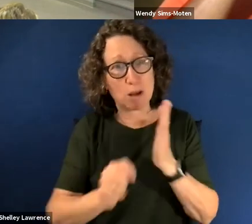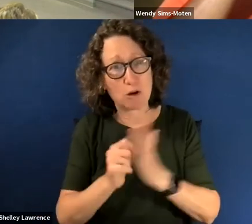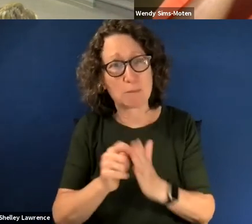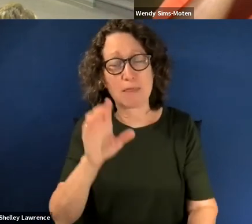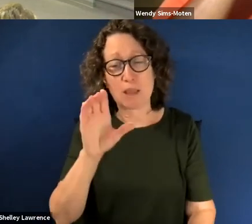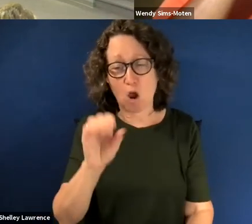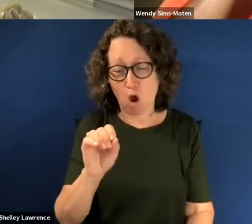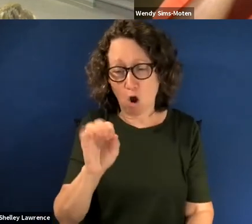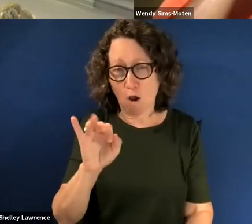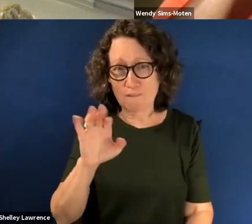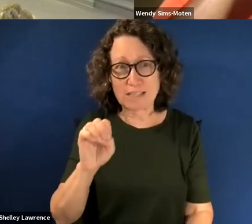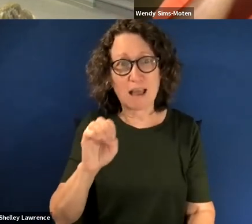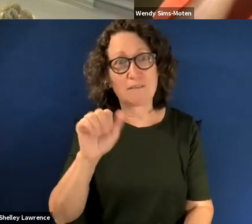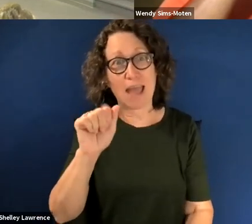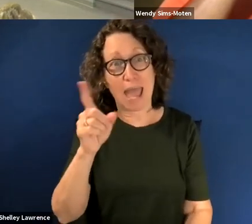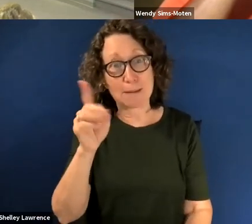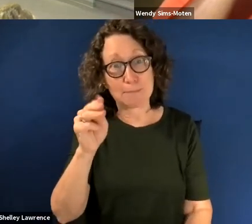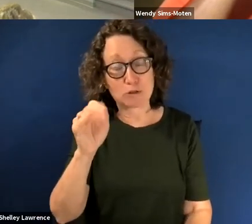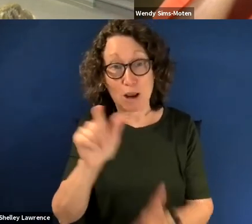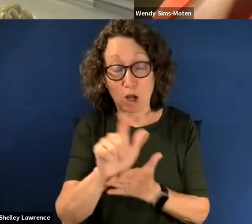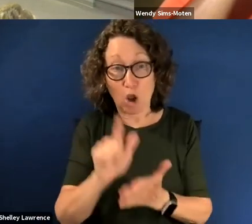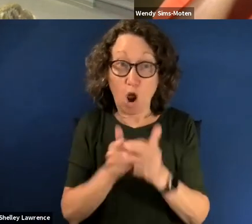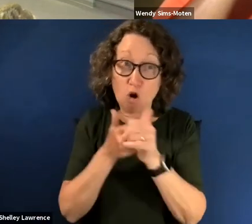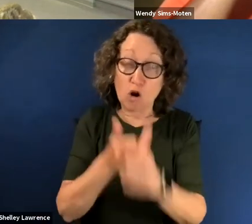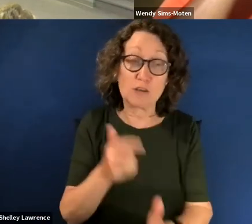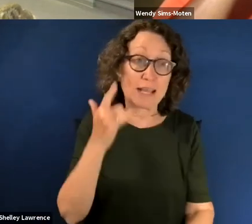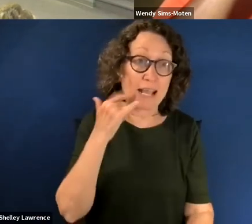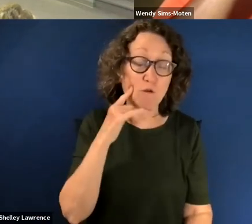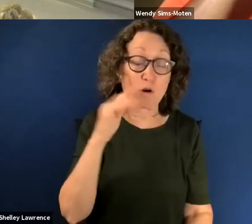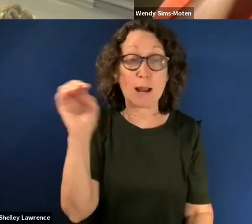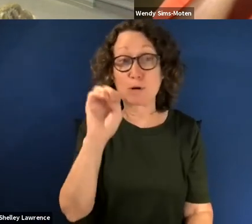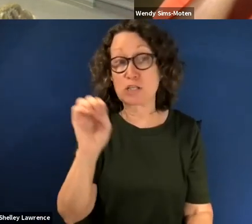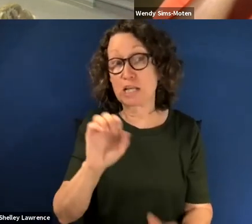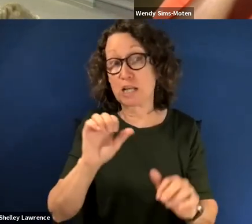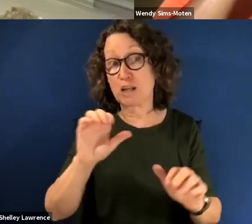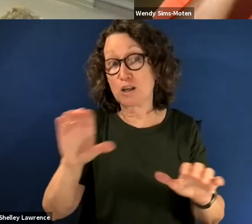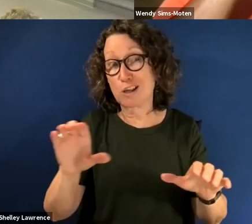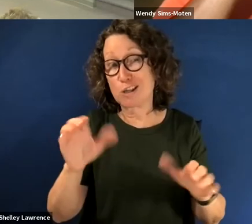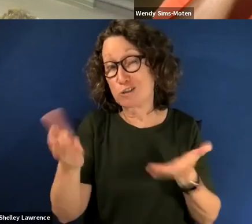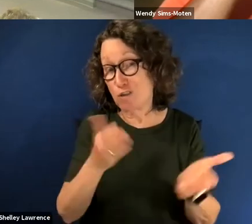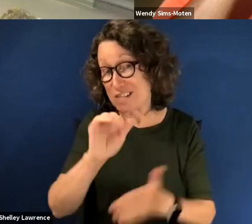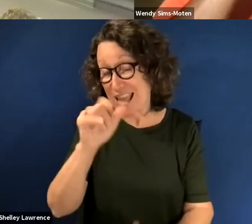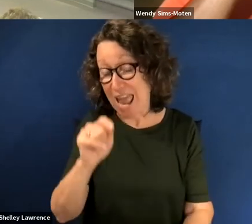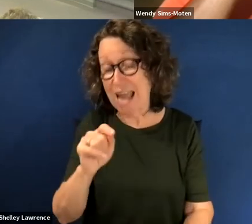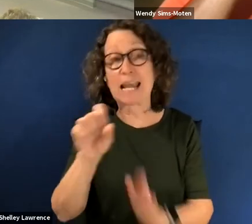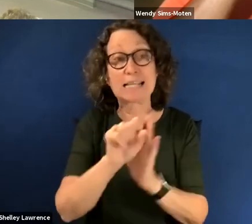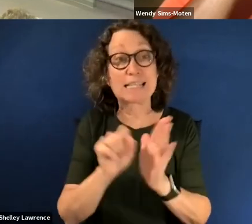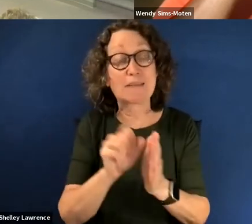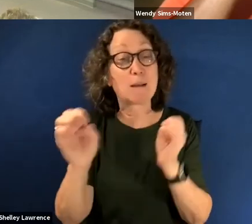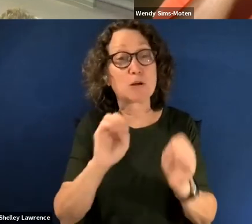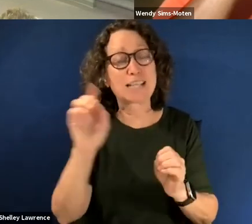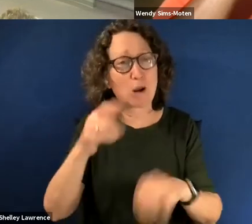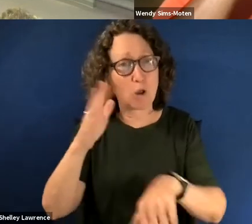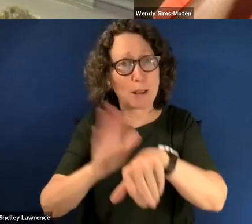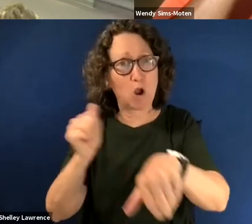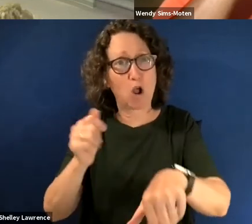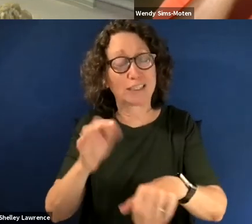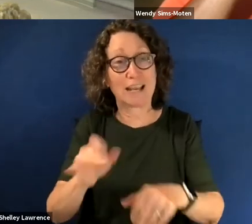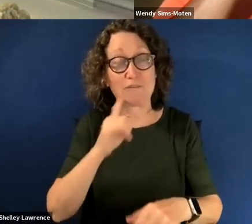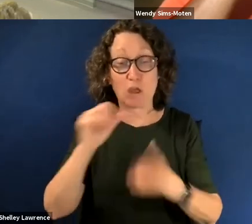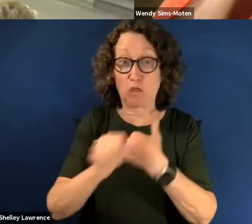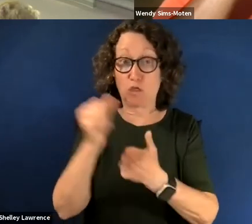of Administrative Law. According to the California Emergency Service Act, a state of emergency can only be called if the